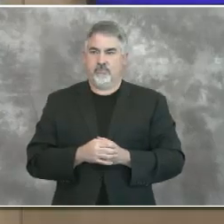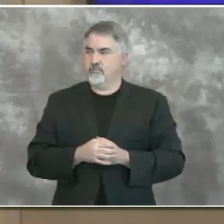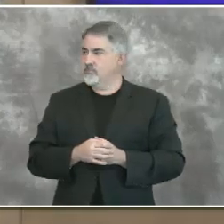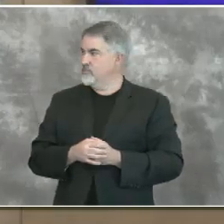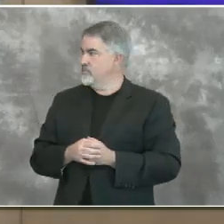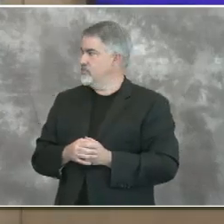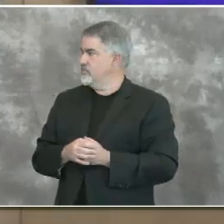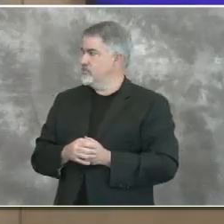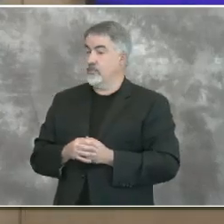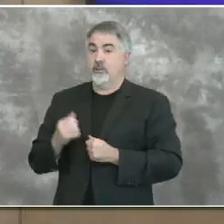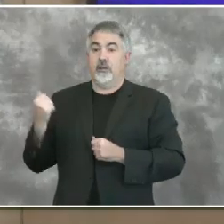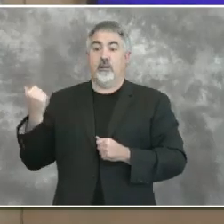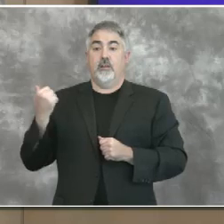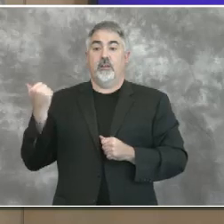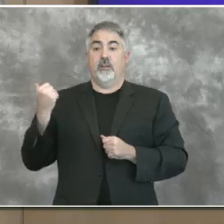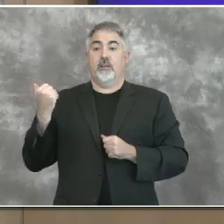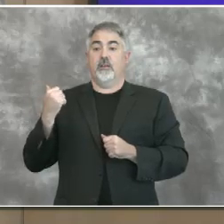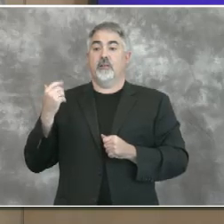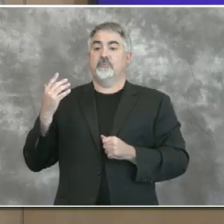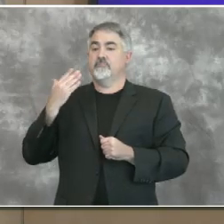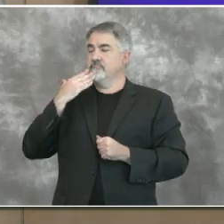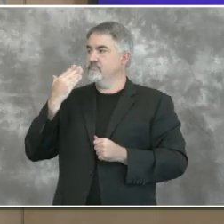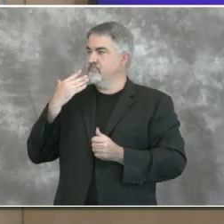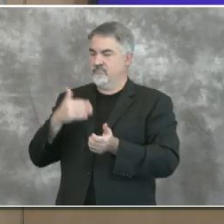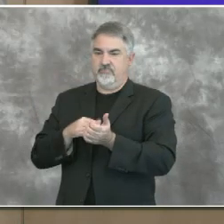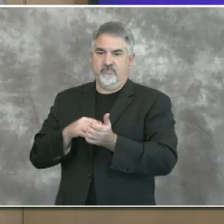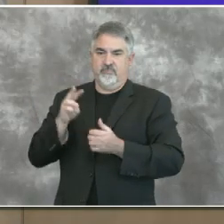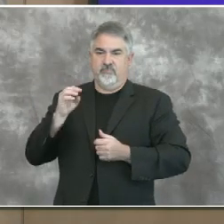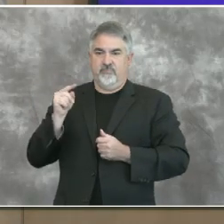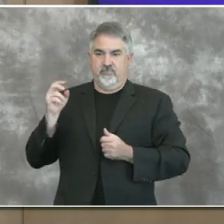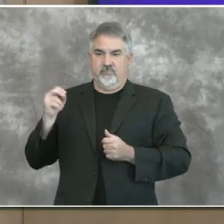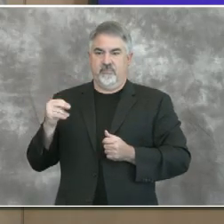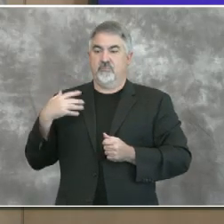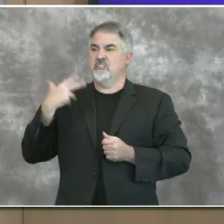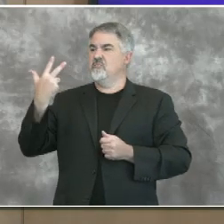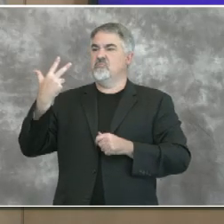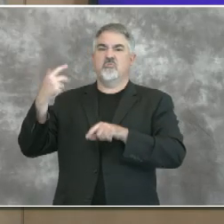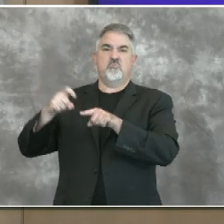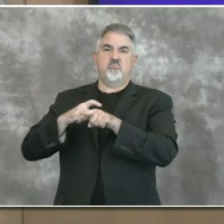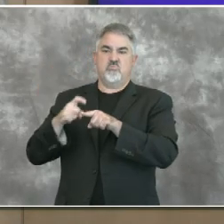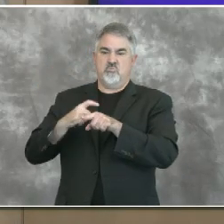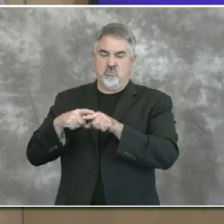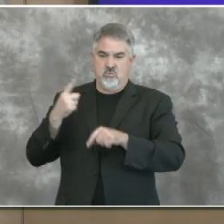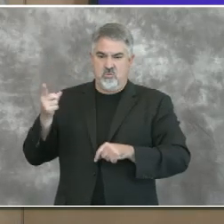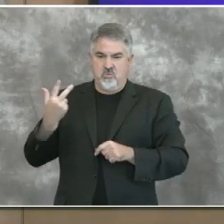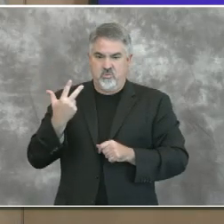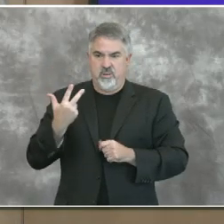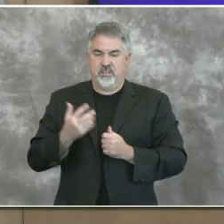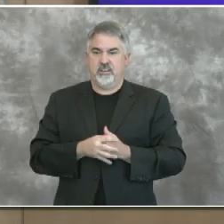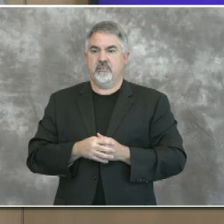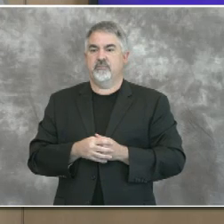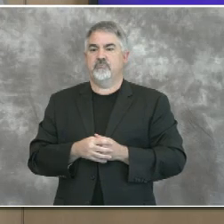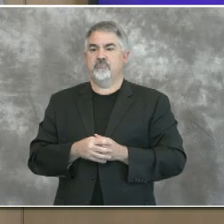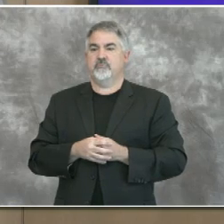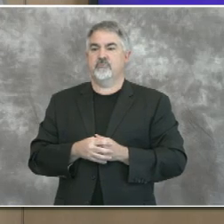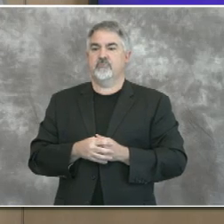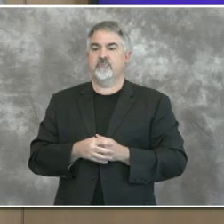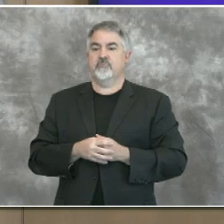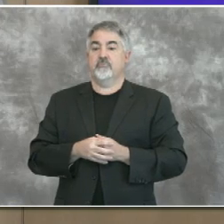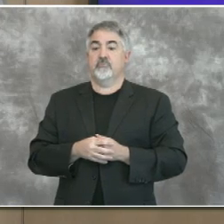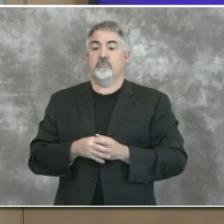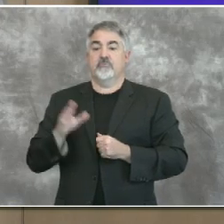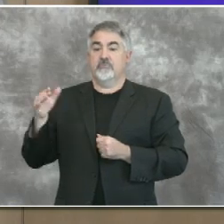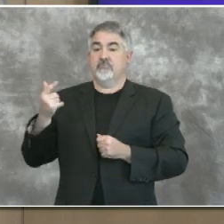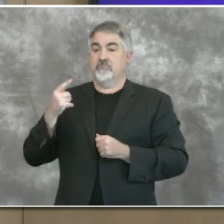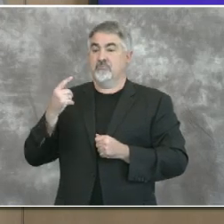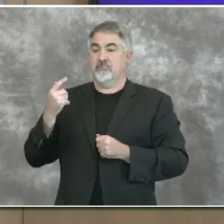Thank you, Dr. Wooten. We're going to go directly to the questions. We have 3 calls that are online ready to go. If we do not introduce you by